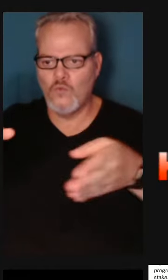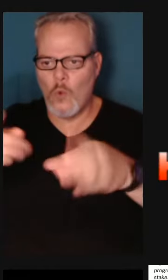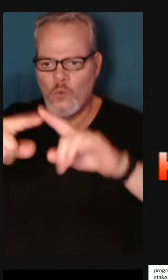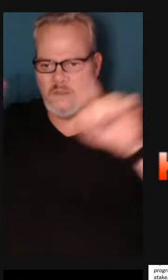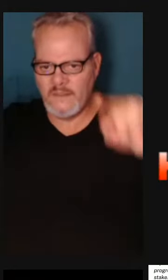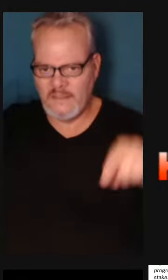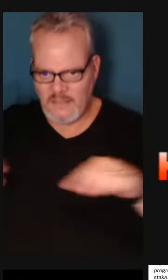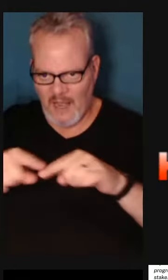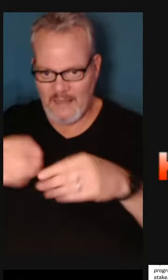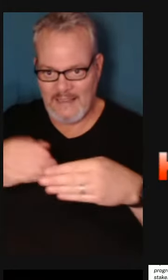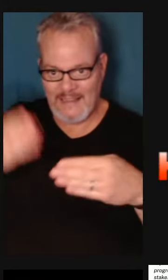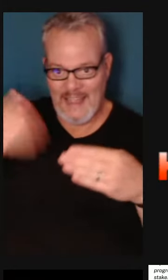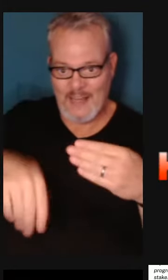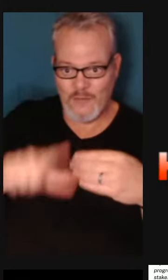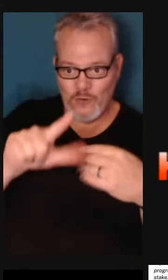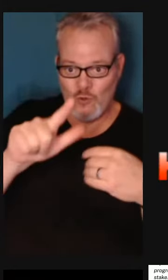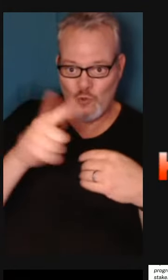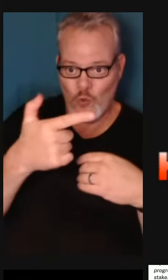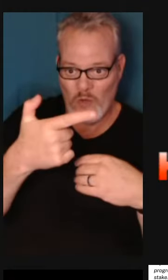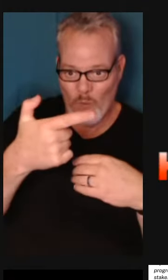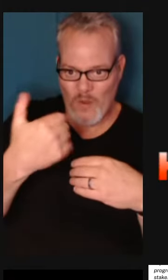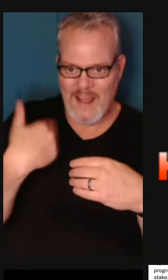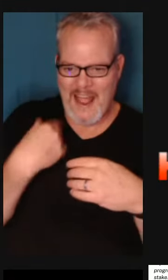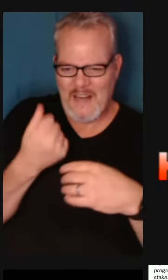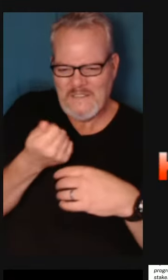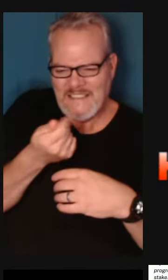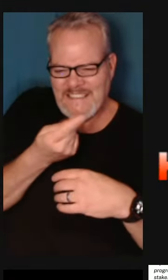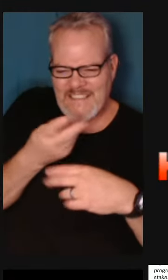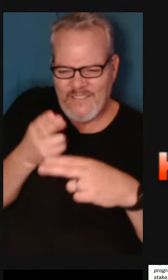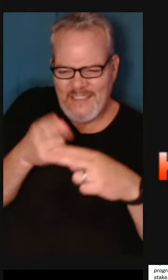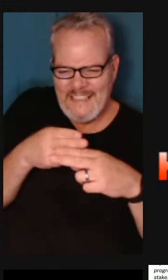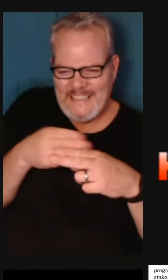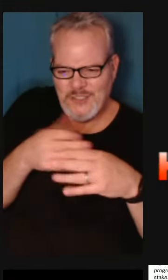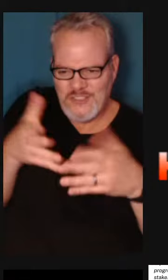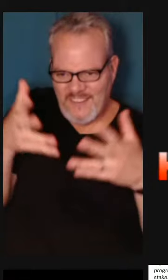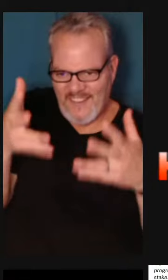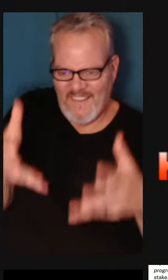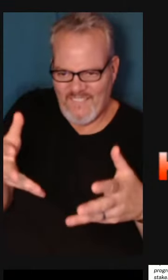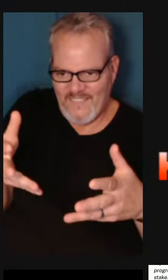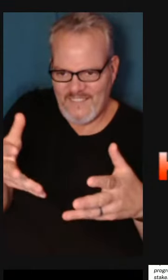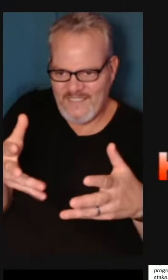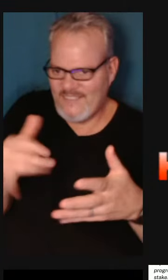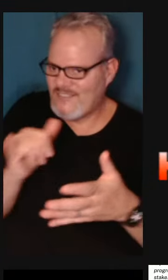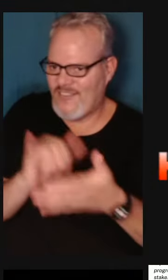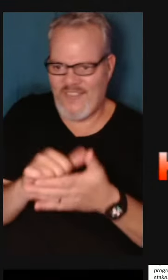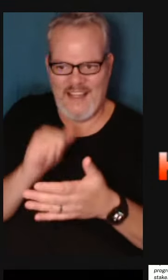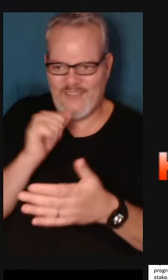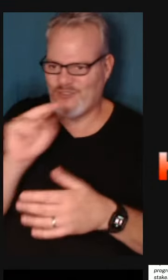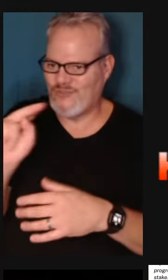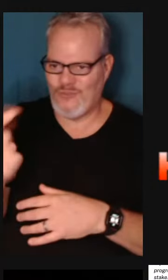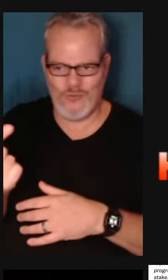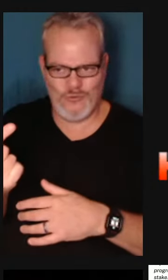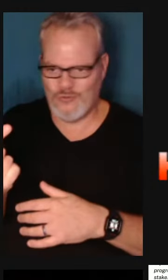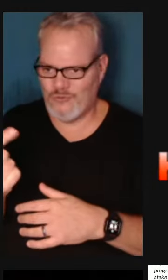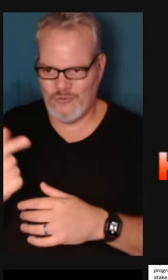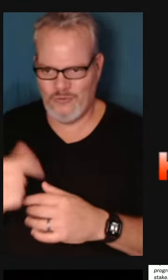they only had an inch or two left. So clearly that was not going to work for much longer.